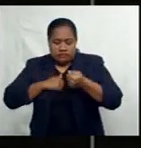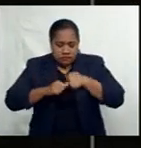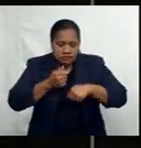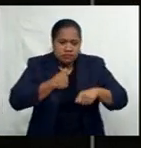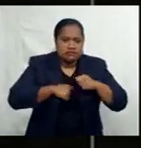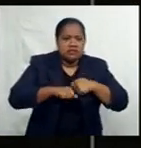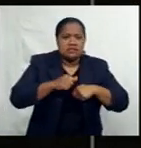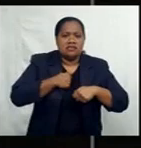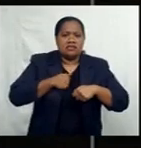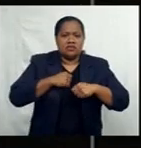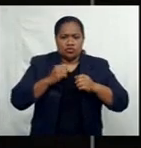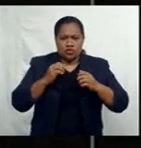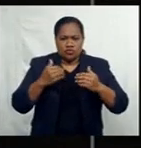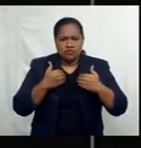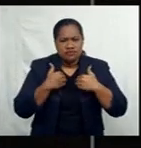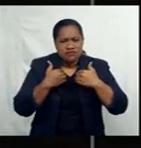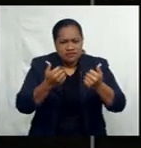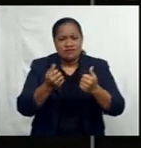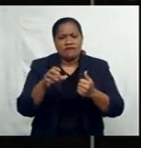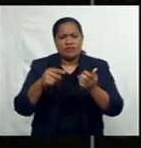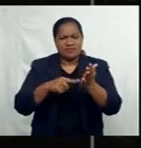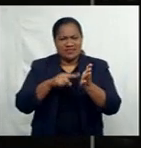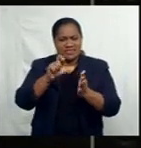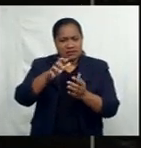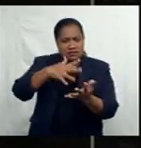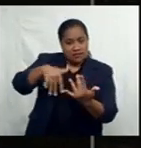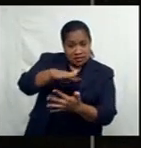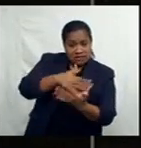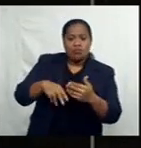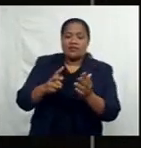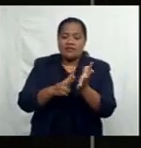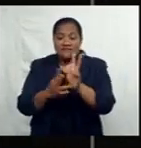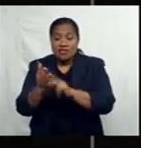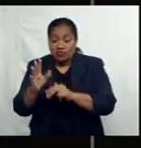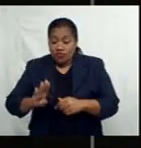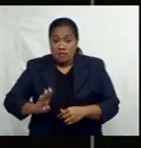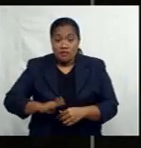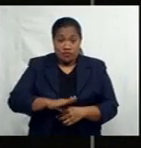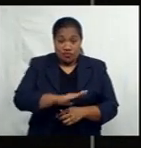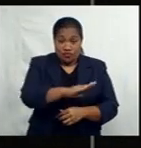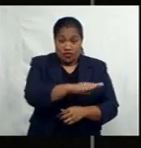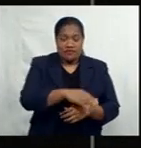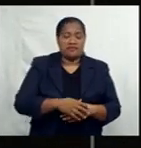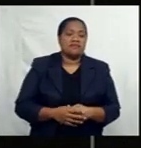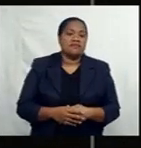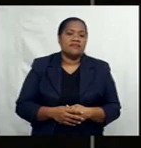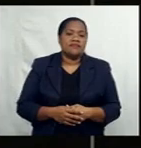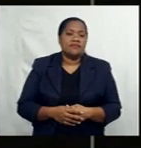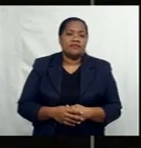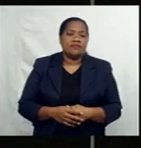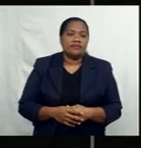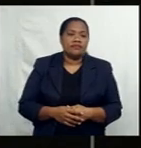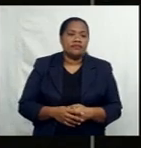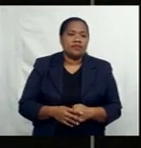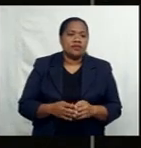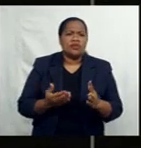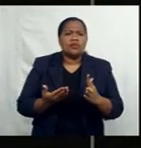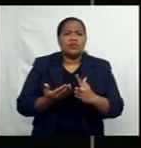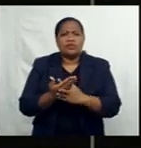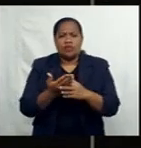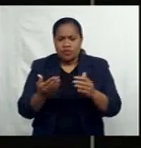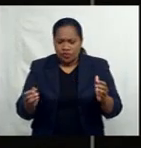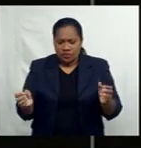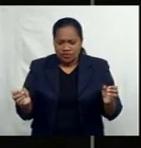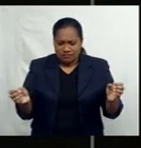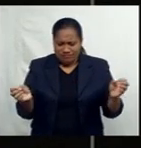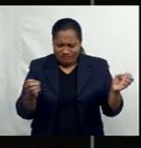for government support, others like the villages of Mbua, Ndalomo and Tiliva are forging ahead. Through the Solesolevaki